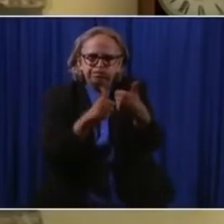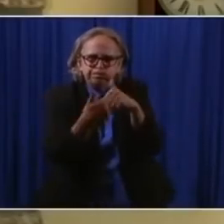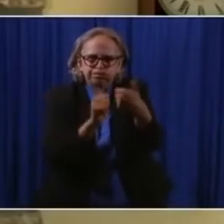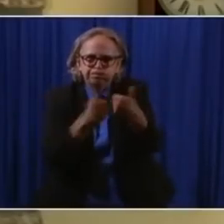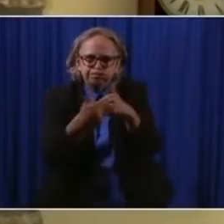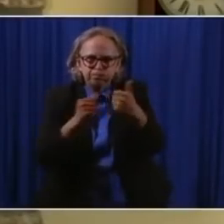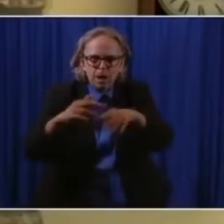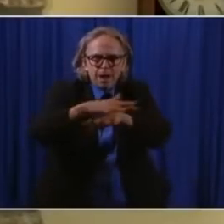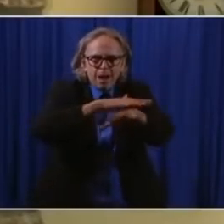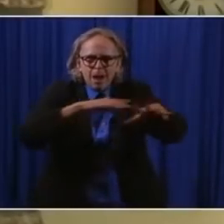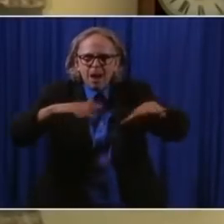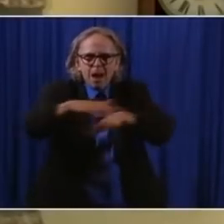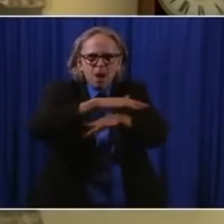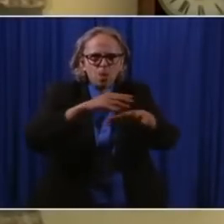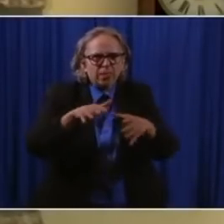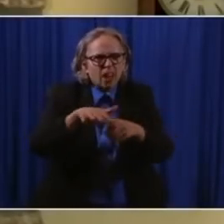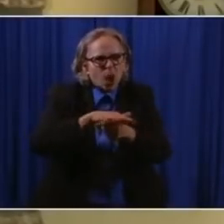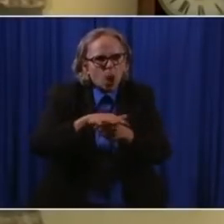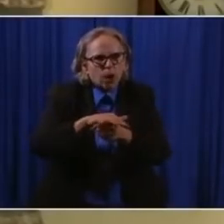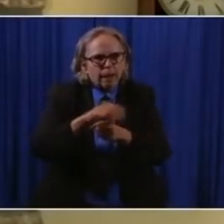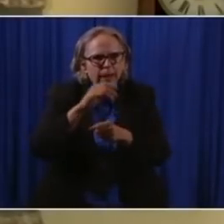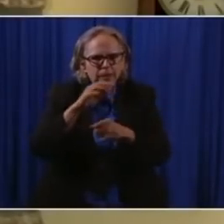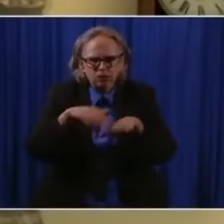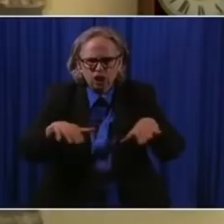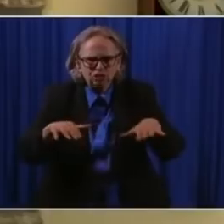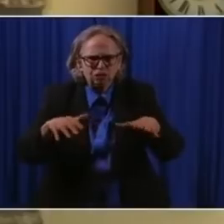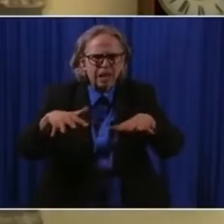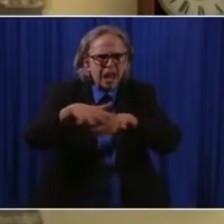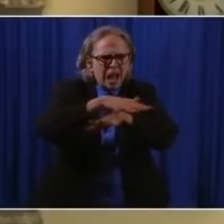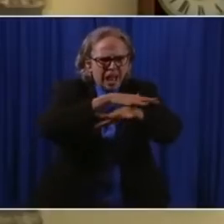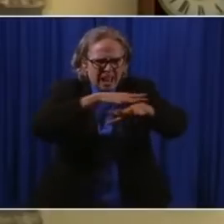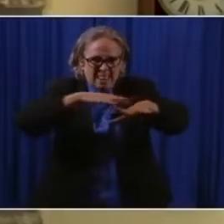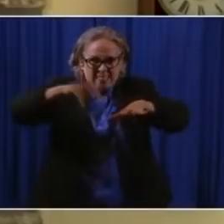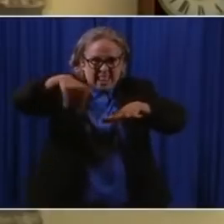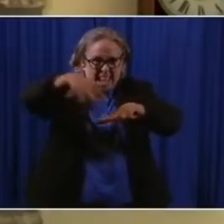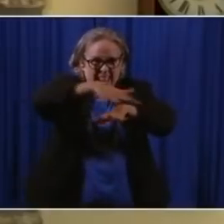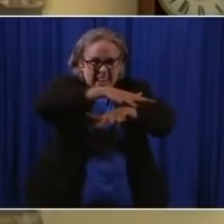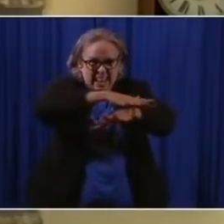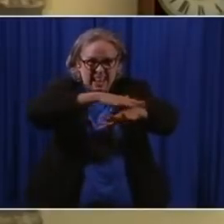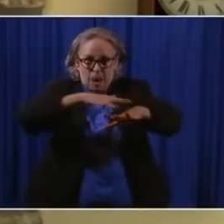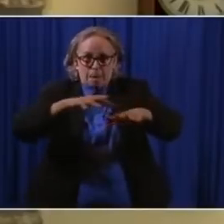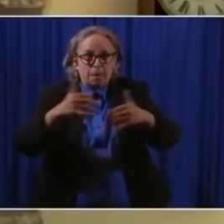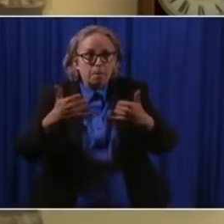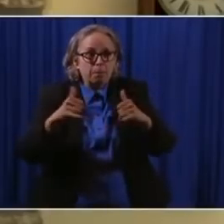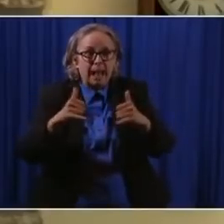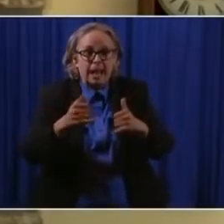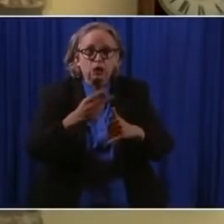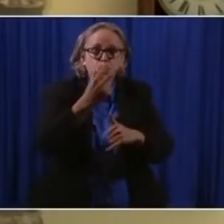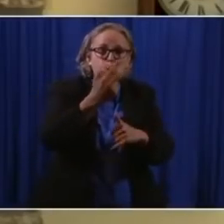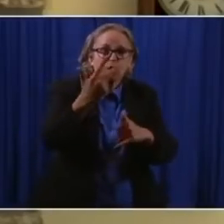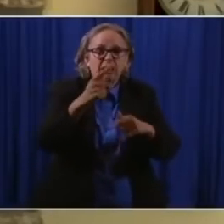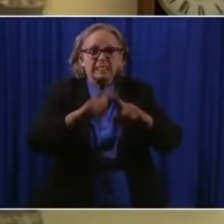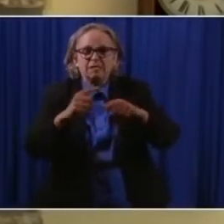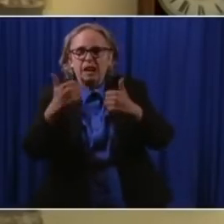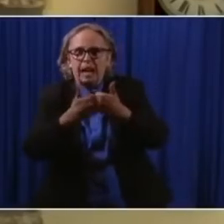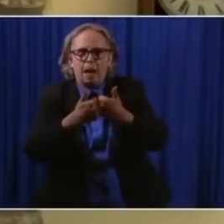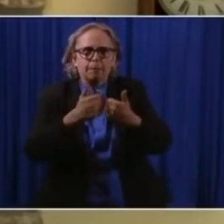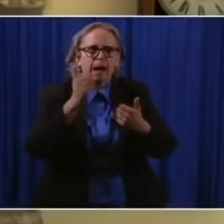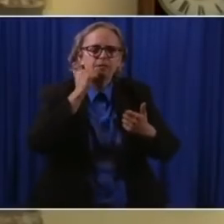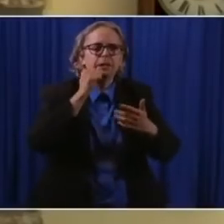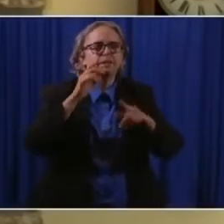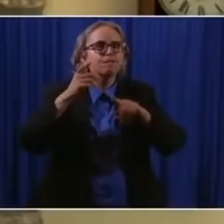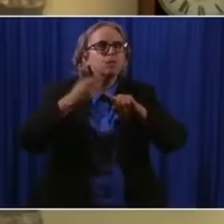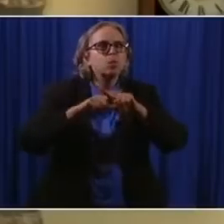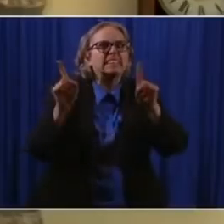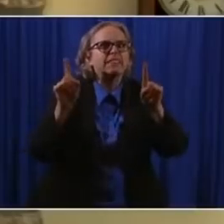kids, and where they're playing maybe more than one game a day against a different opponent, is